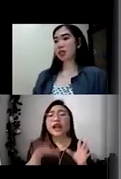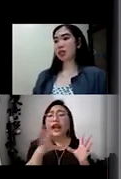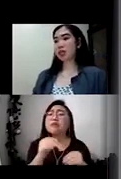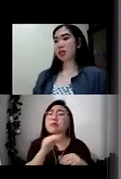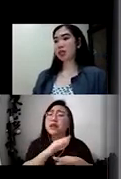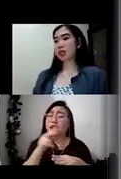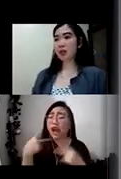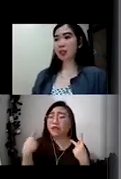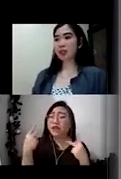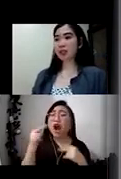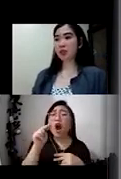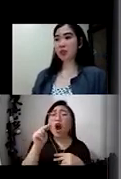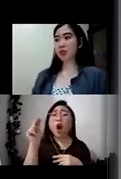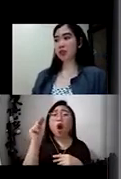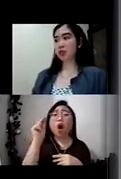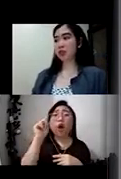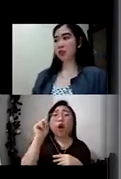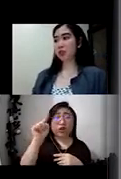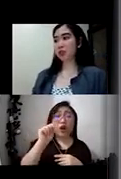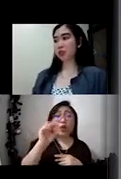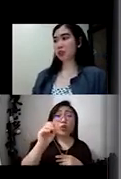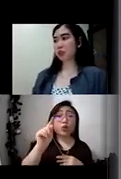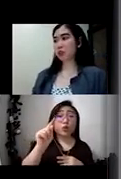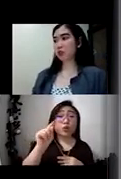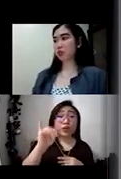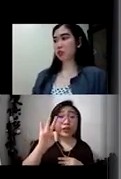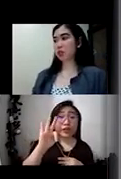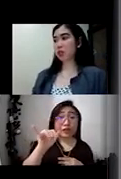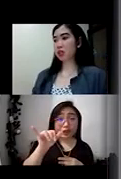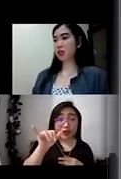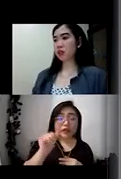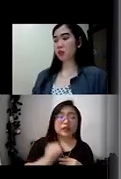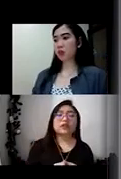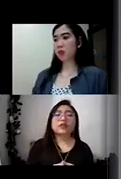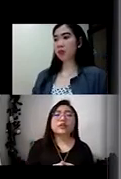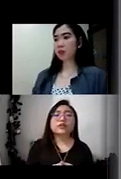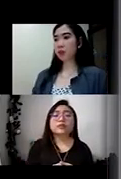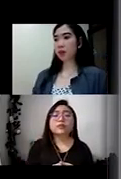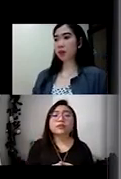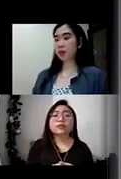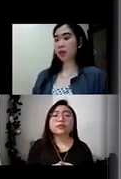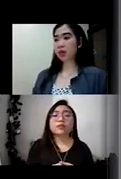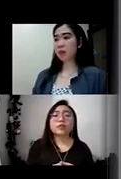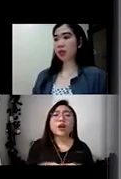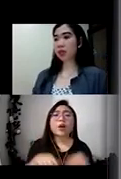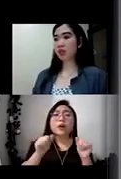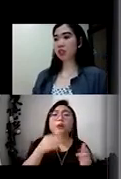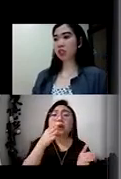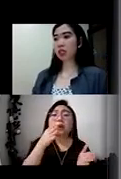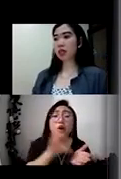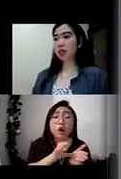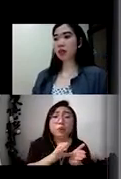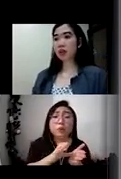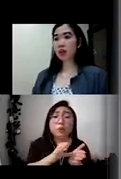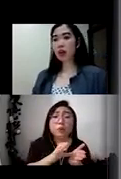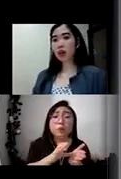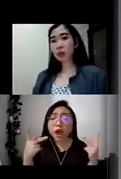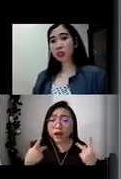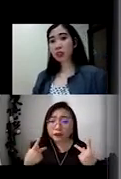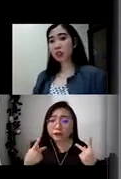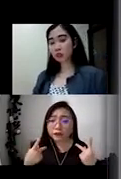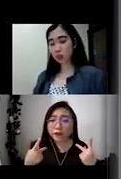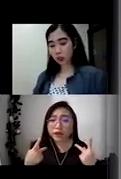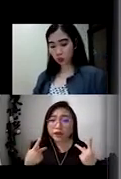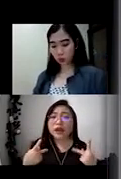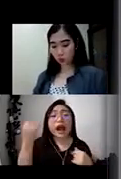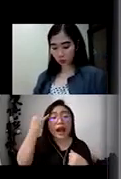na ito yung dapat niyang gawin. You can add comment para magkaroon siya ng